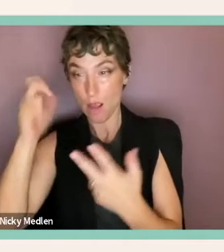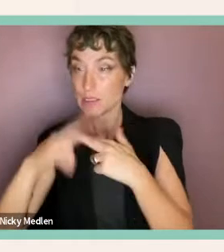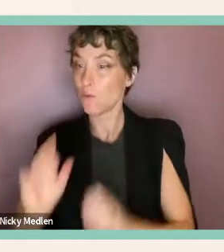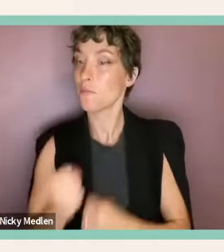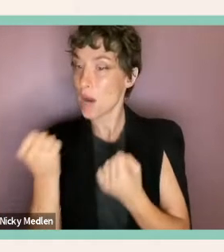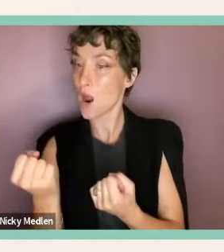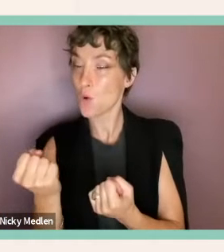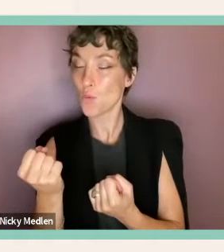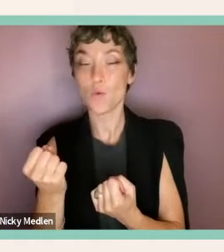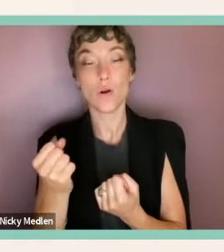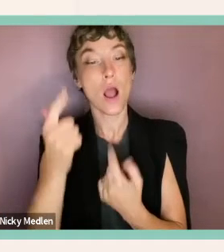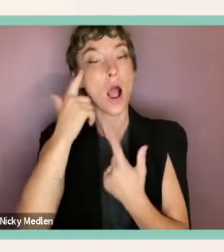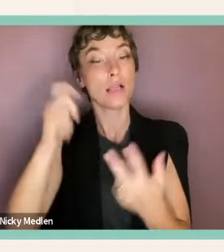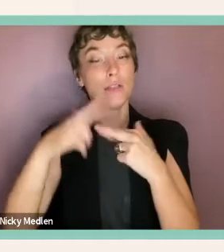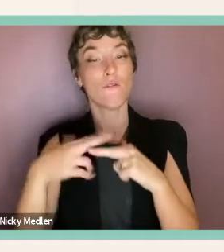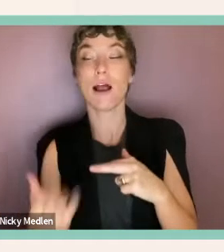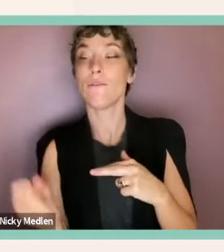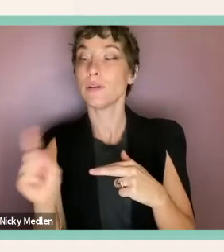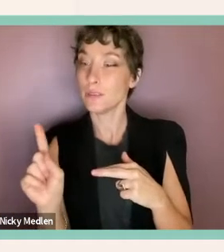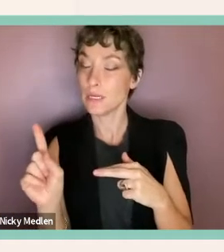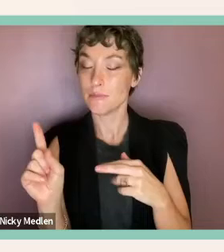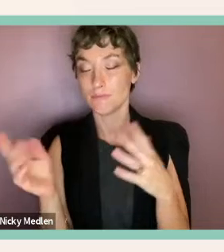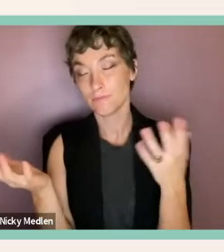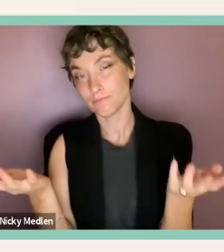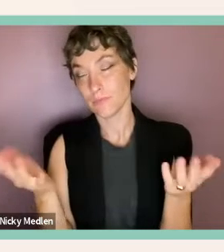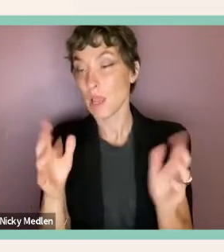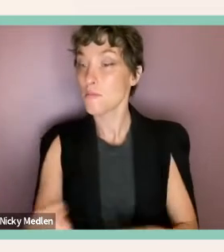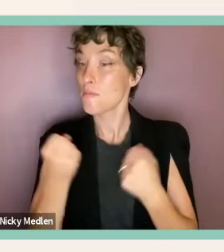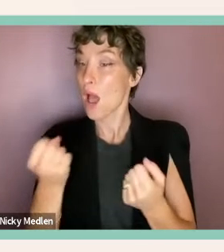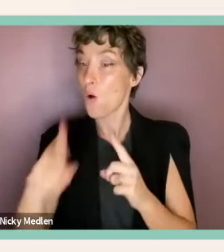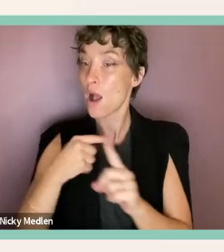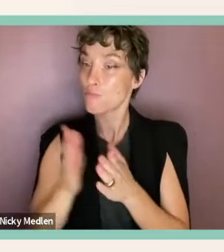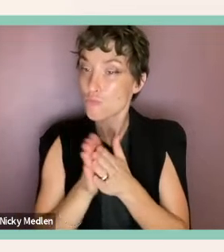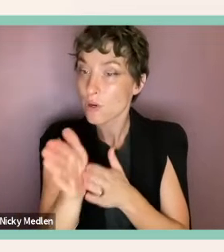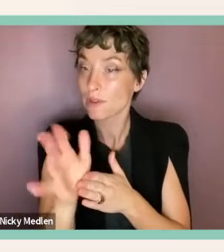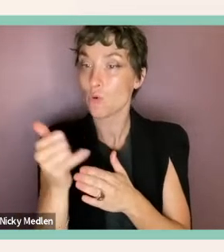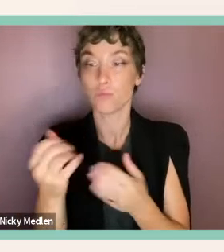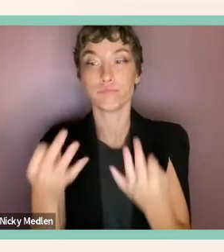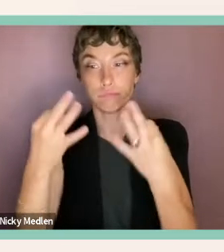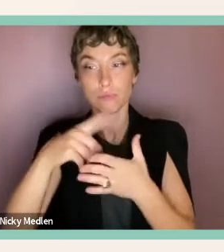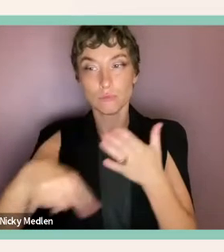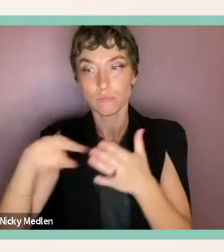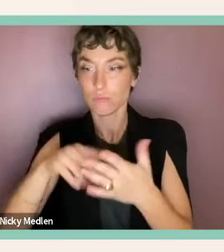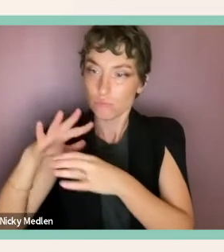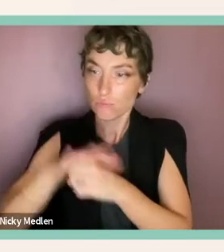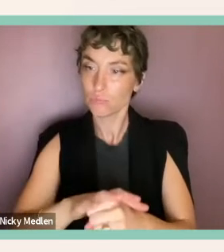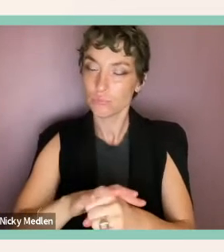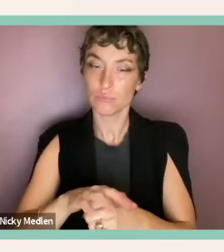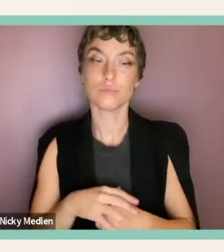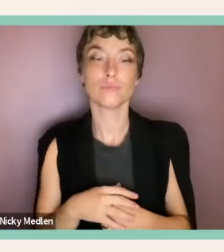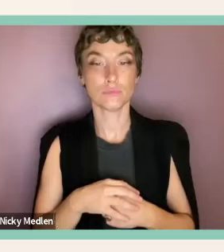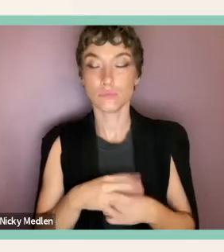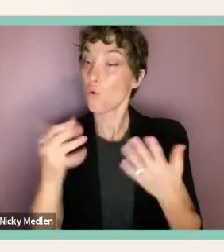which is the idea of either having power and privilege or not having access to power and privilege, or